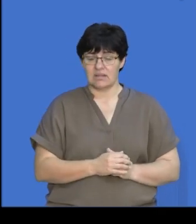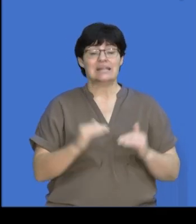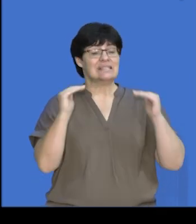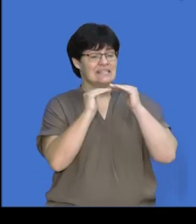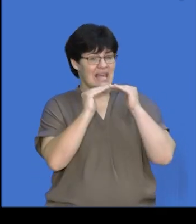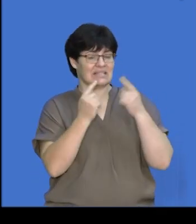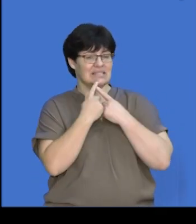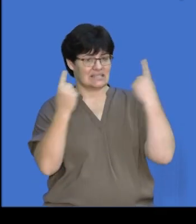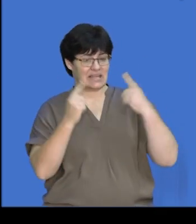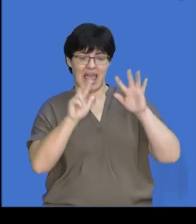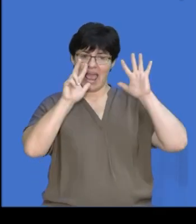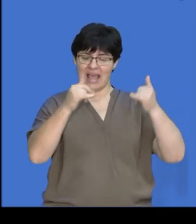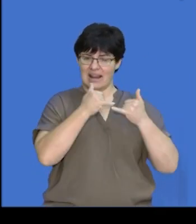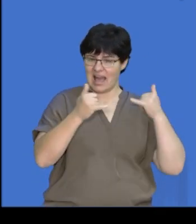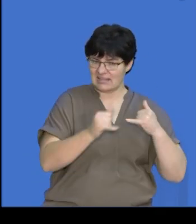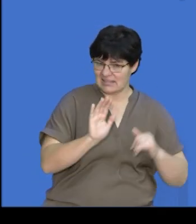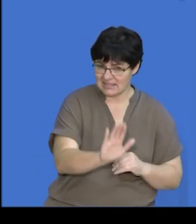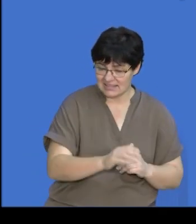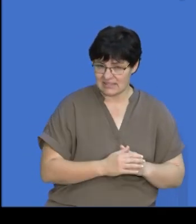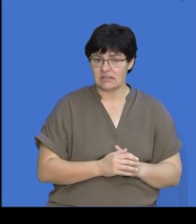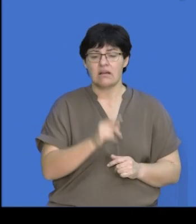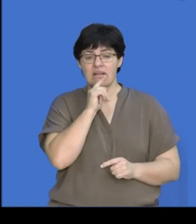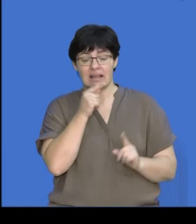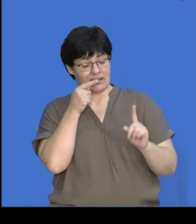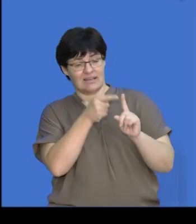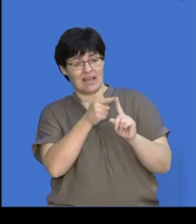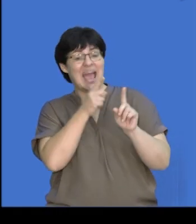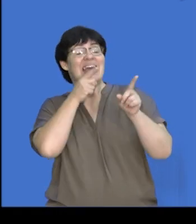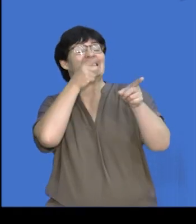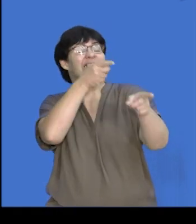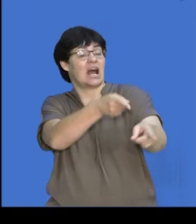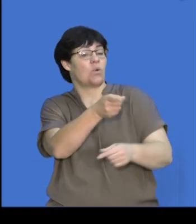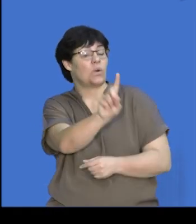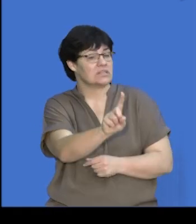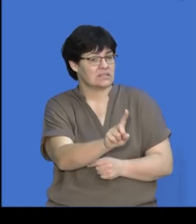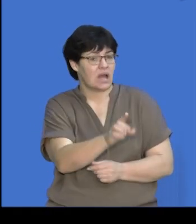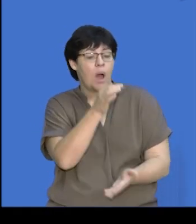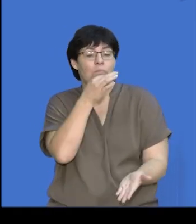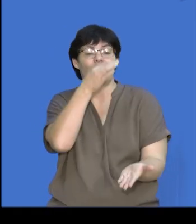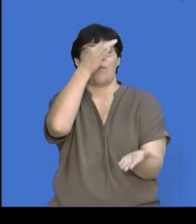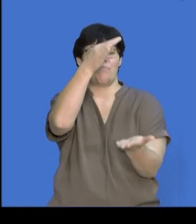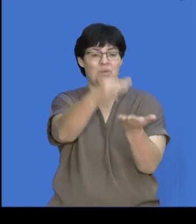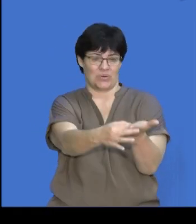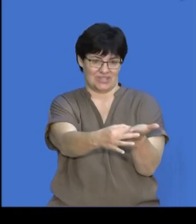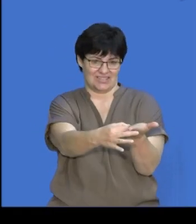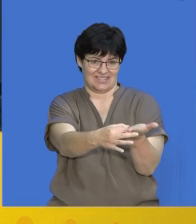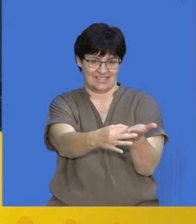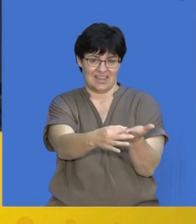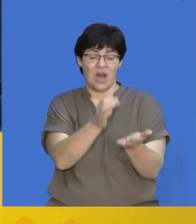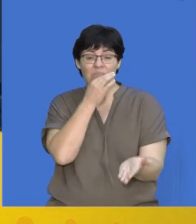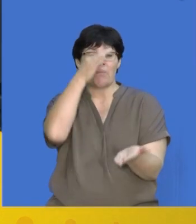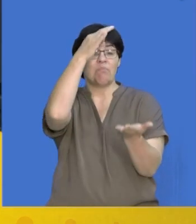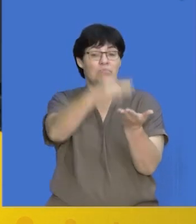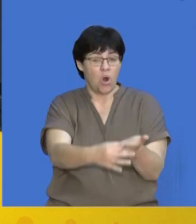statement, 8 lines. Look at the operative or instructional verb, propose. Propose is